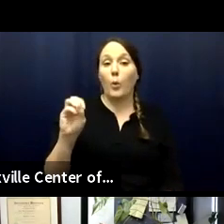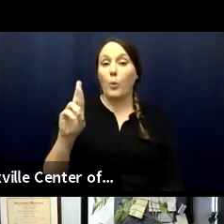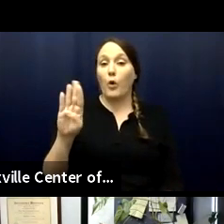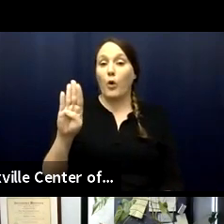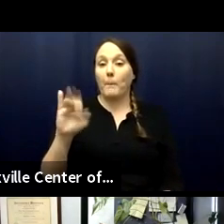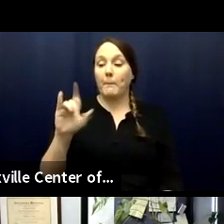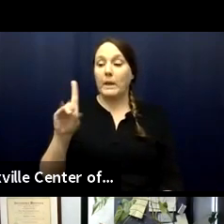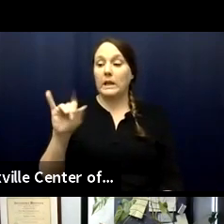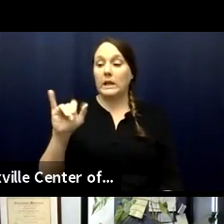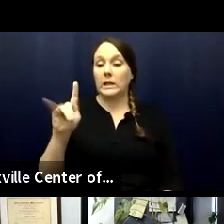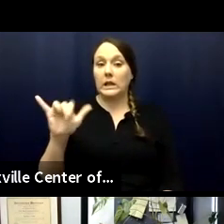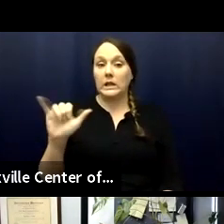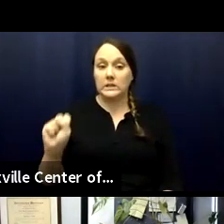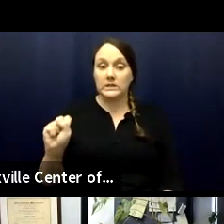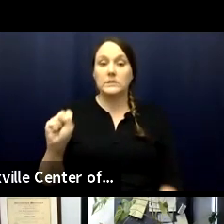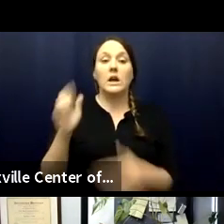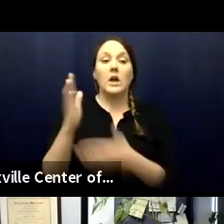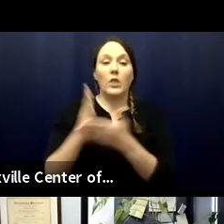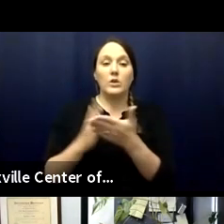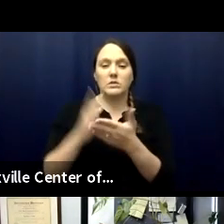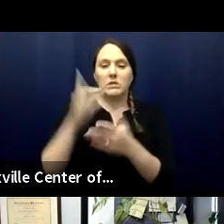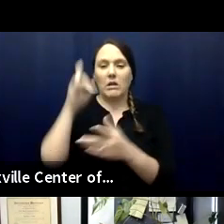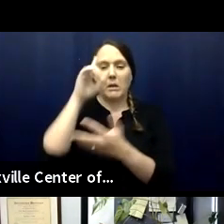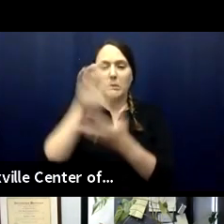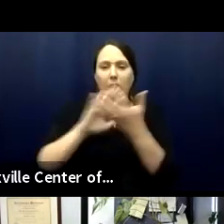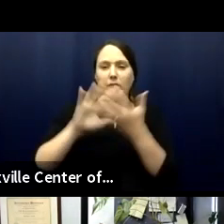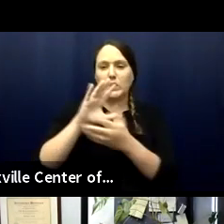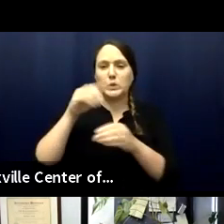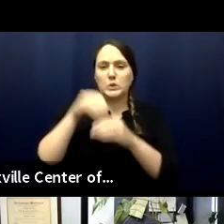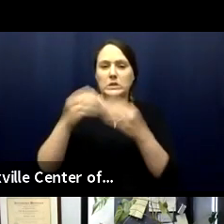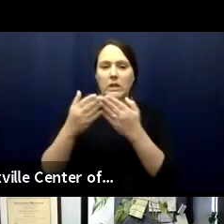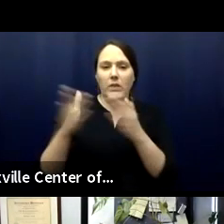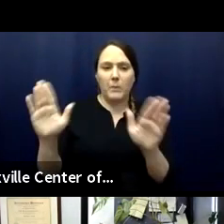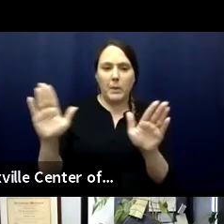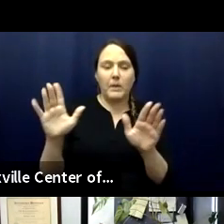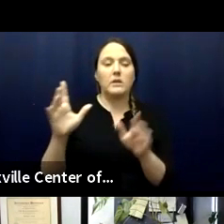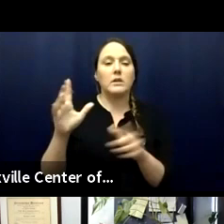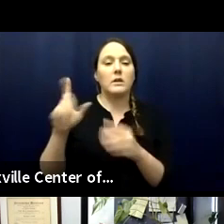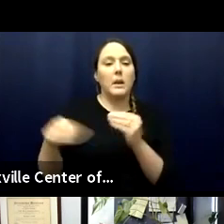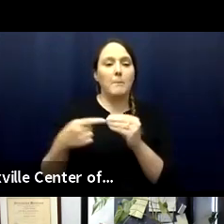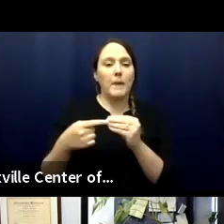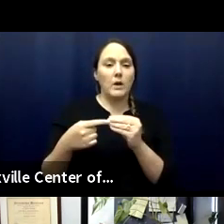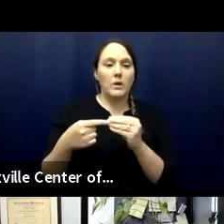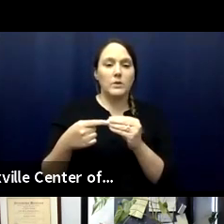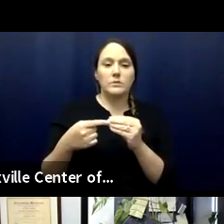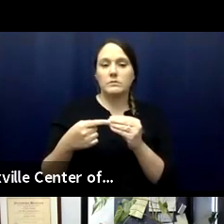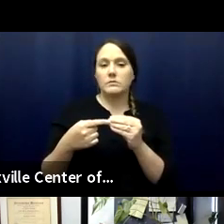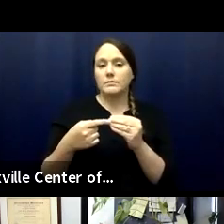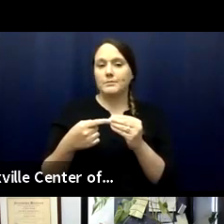be some confusion in the public about,